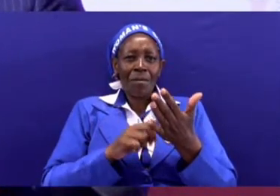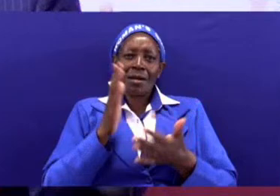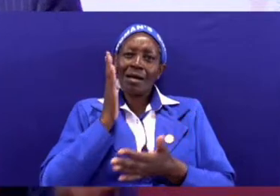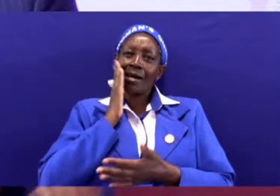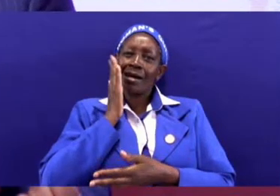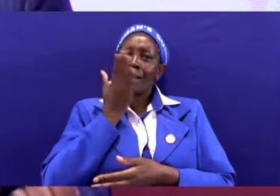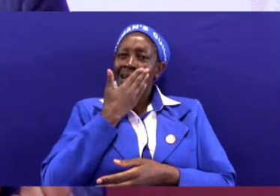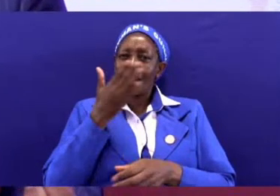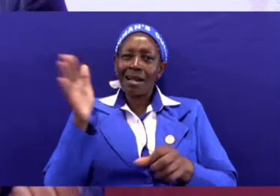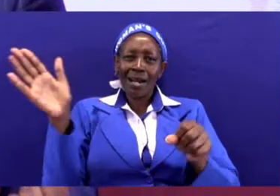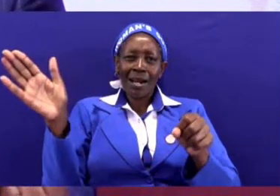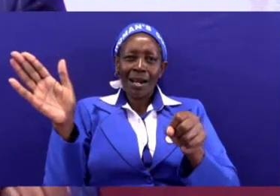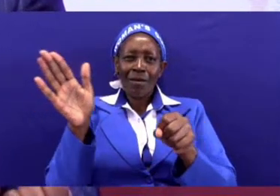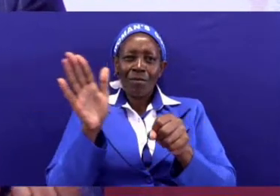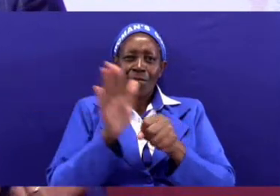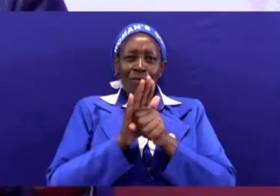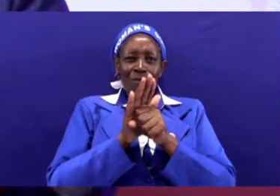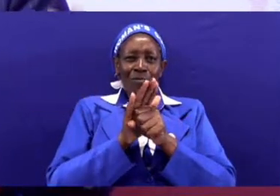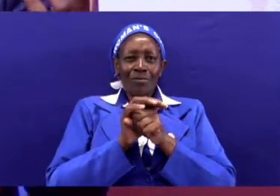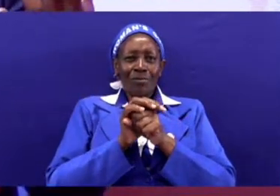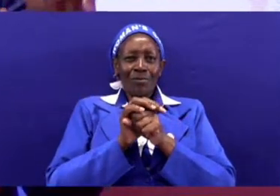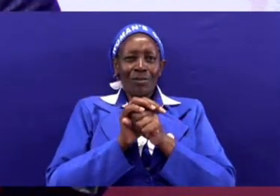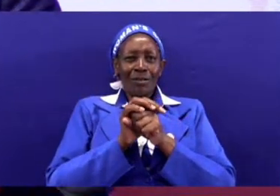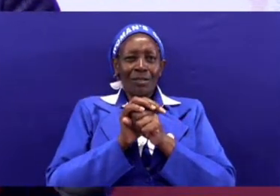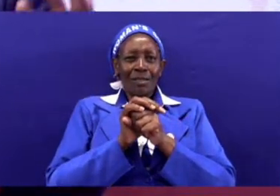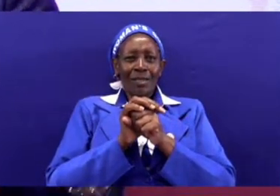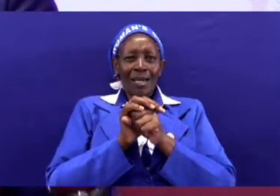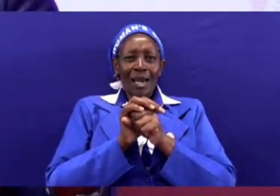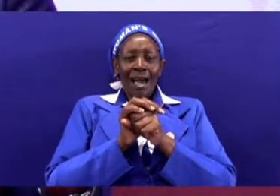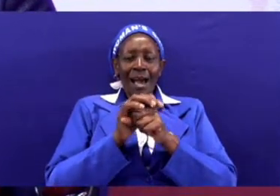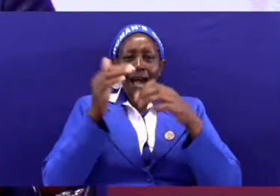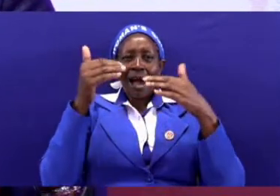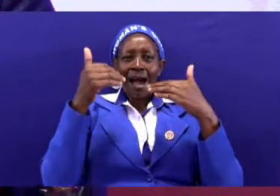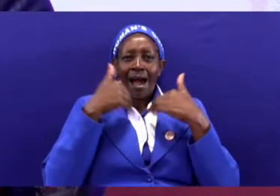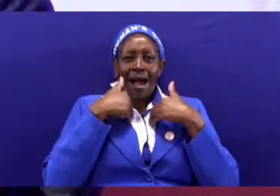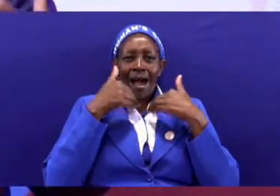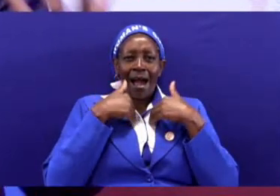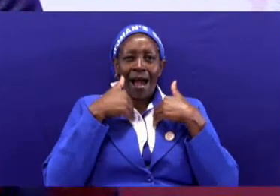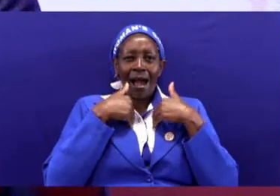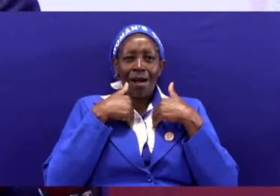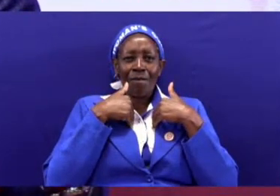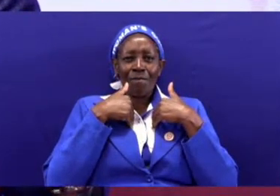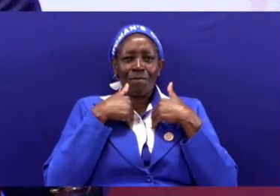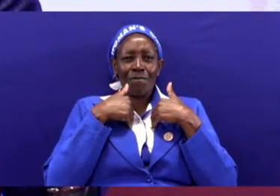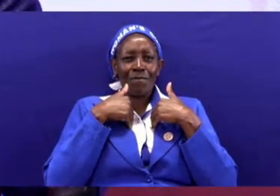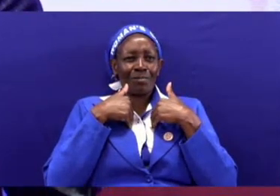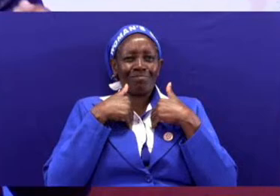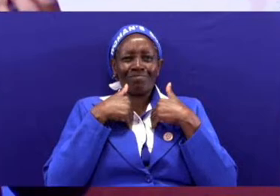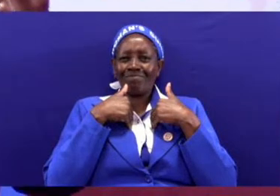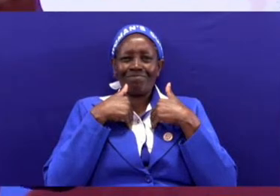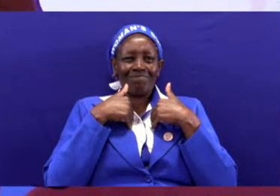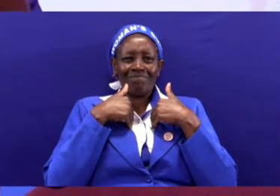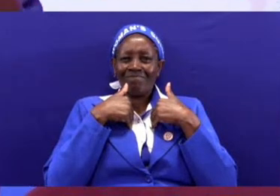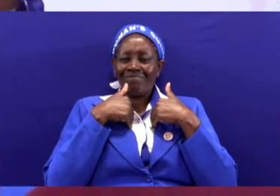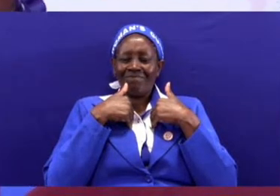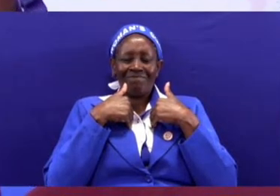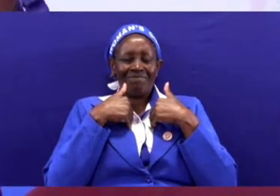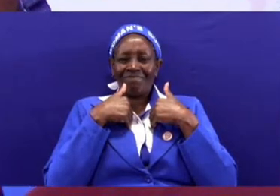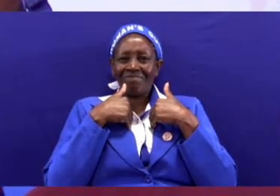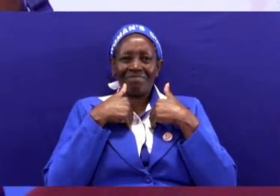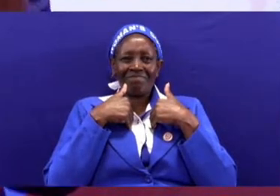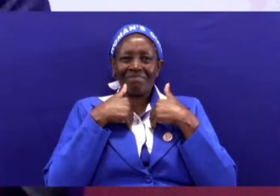like the pink ones that the choir was singing with. But they have sandals. Their feet are dusty. Their feet are